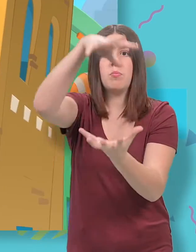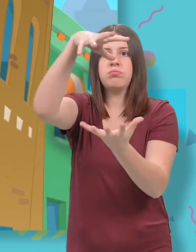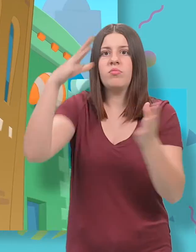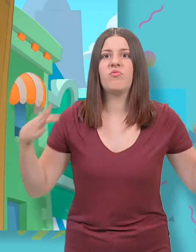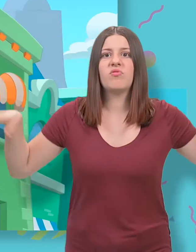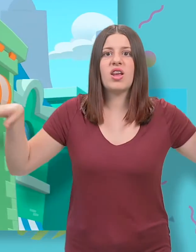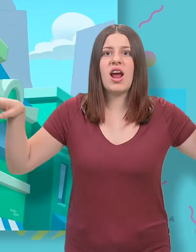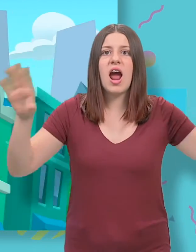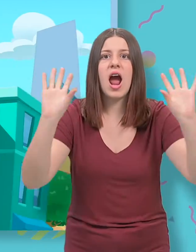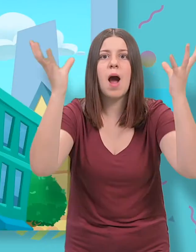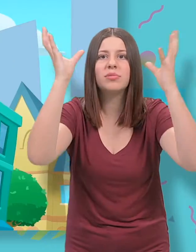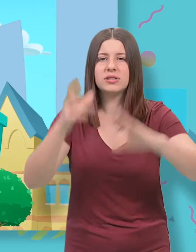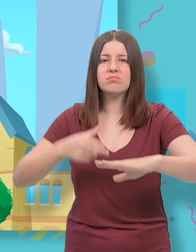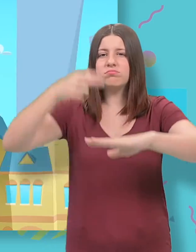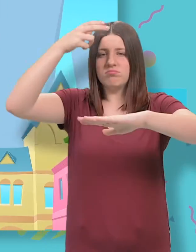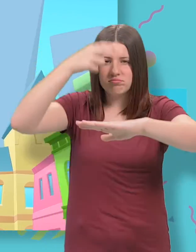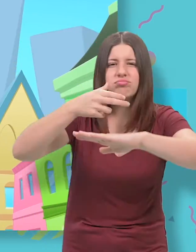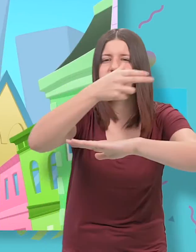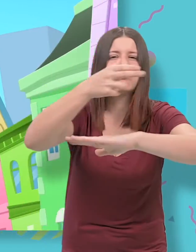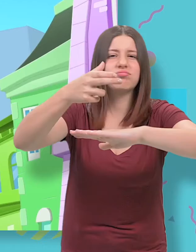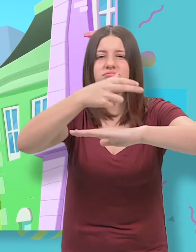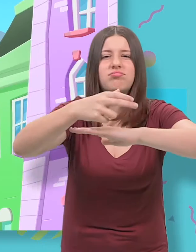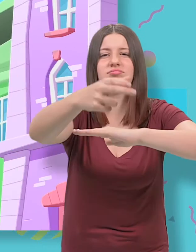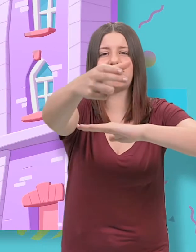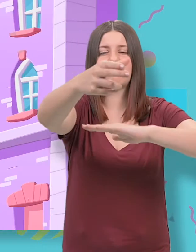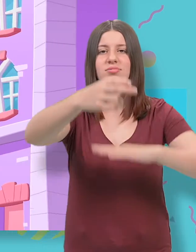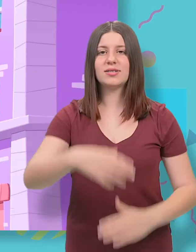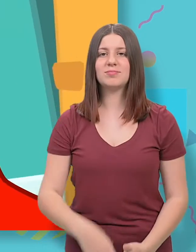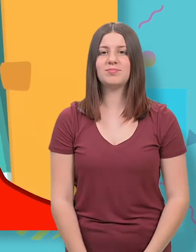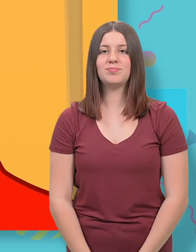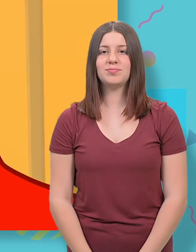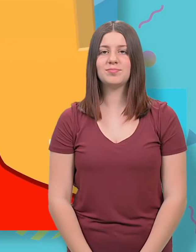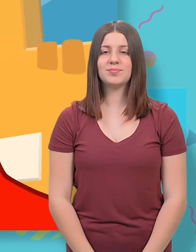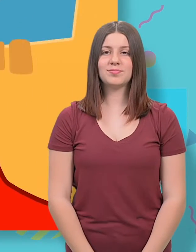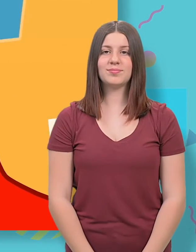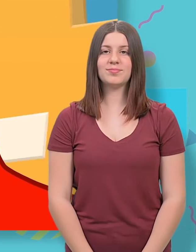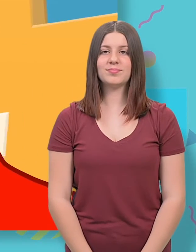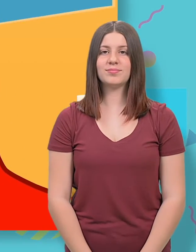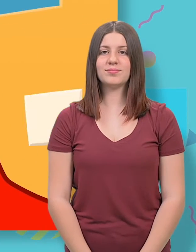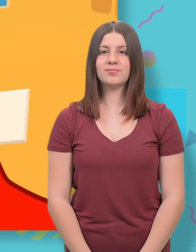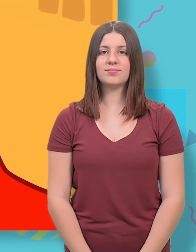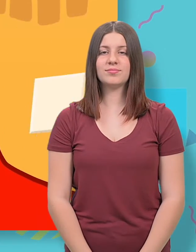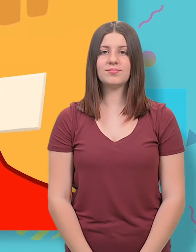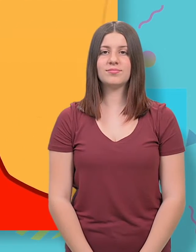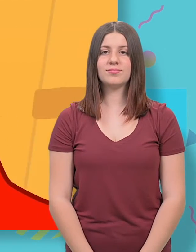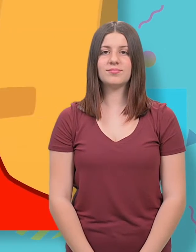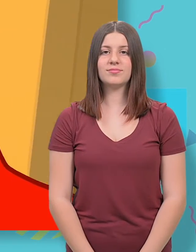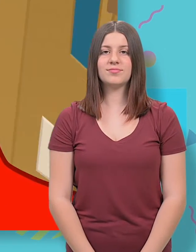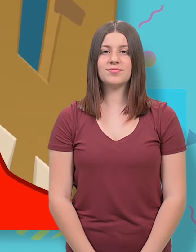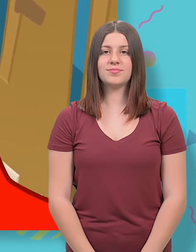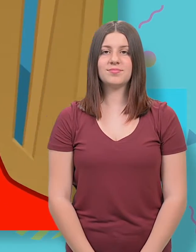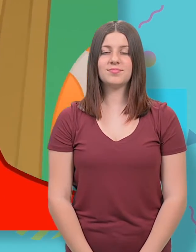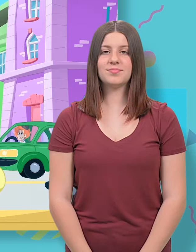This is great, Morphle, but I have an even better idea. Morphle, morph into a